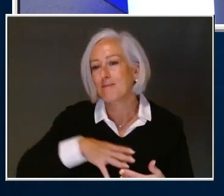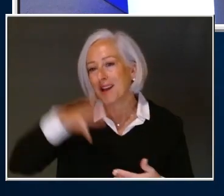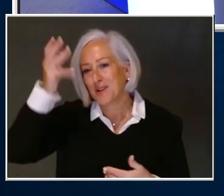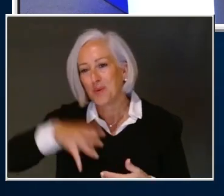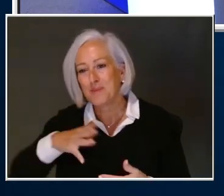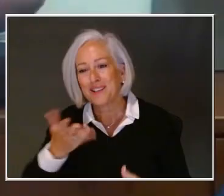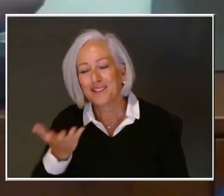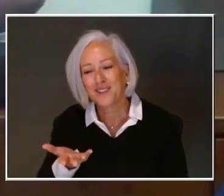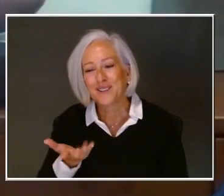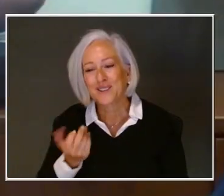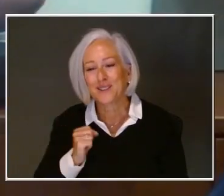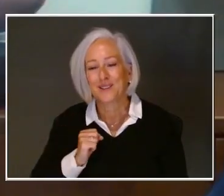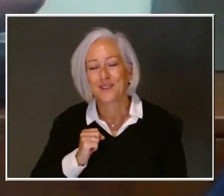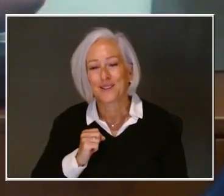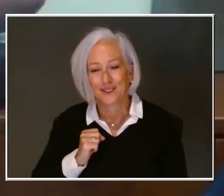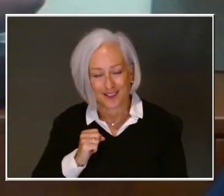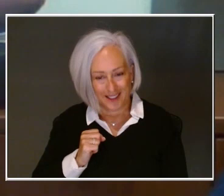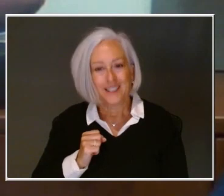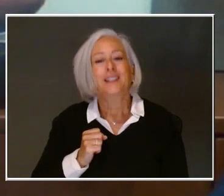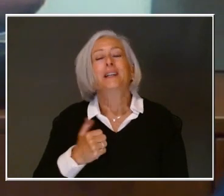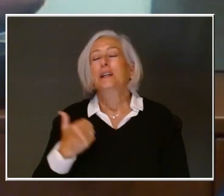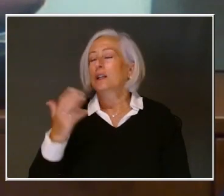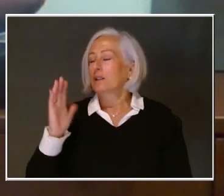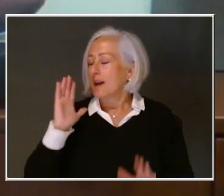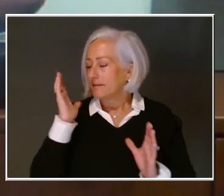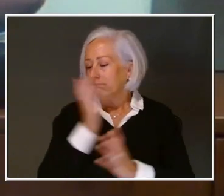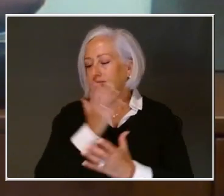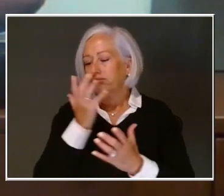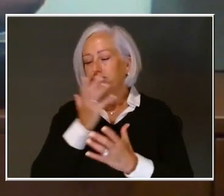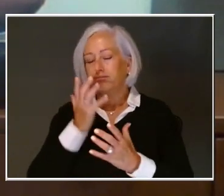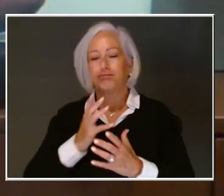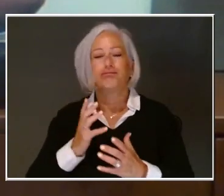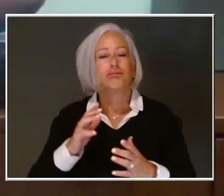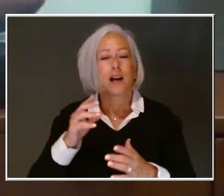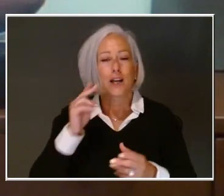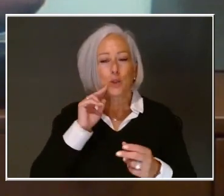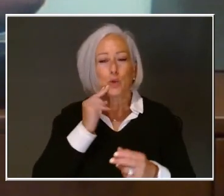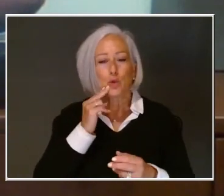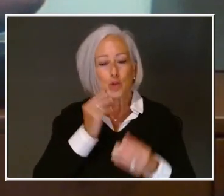So we have a great nutrition team and program. So,